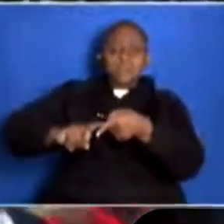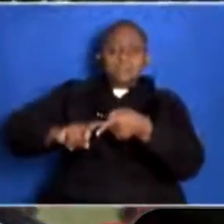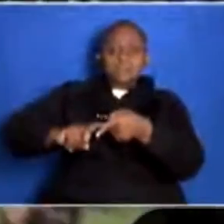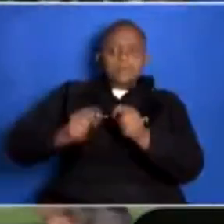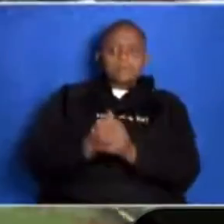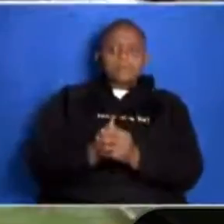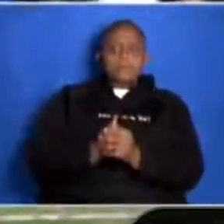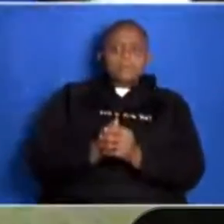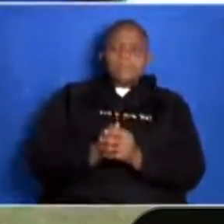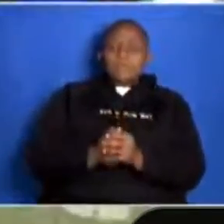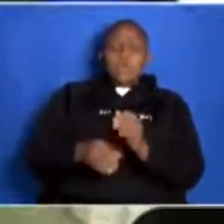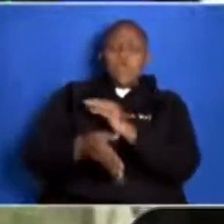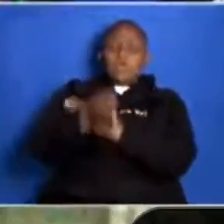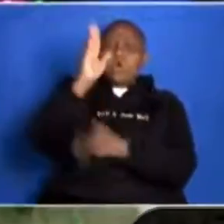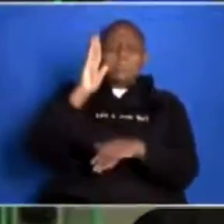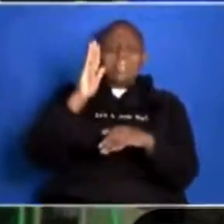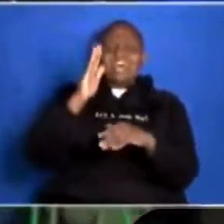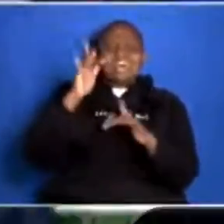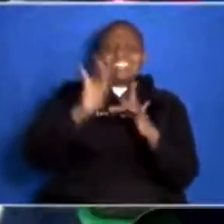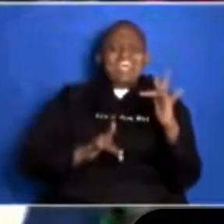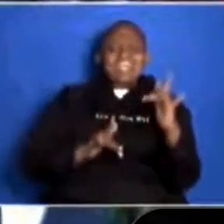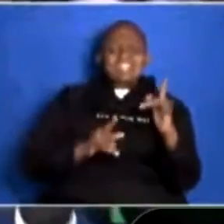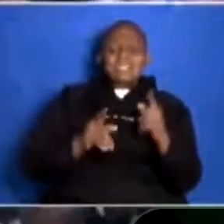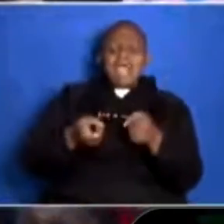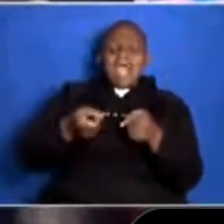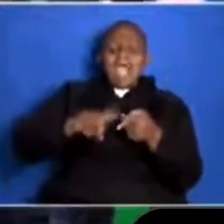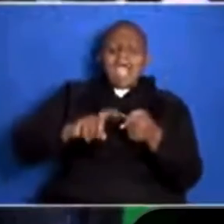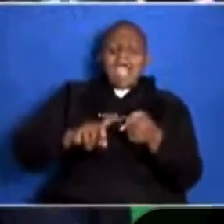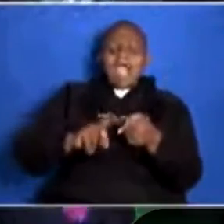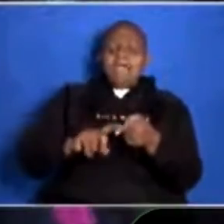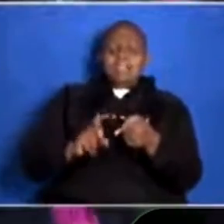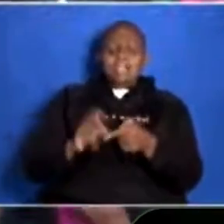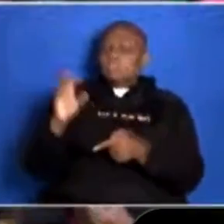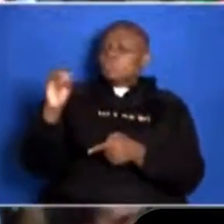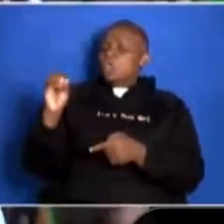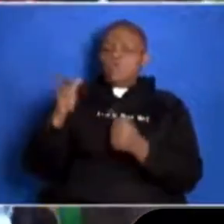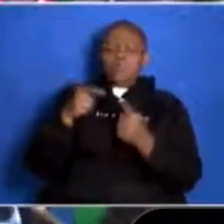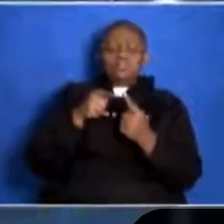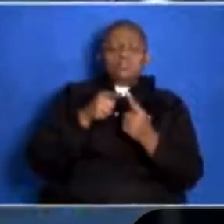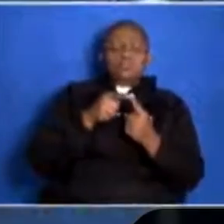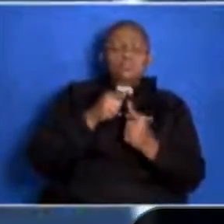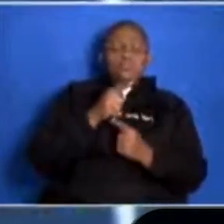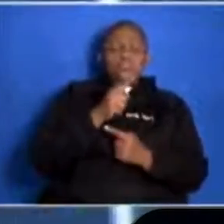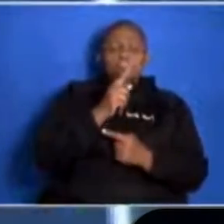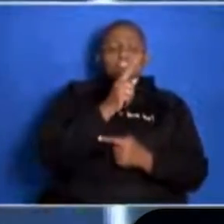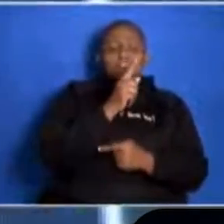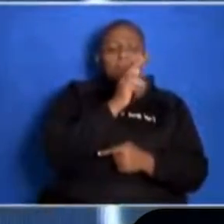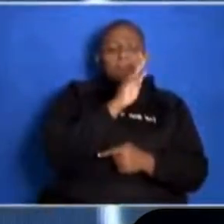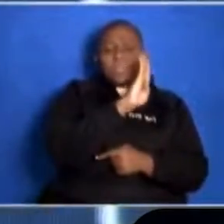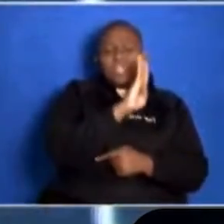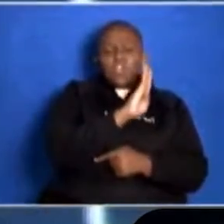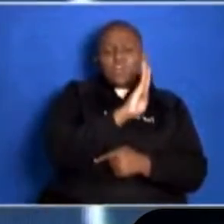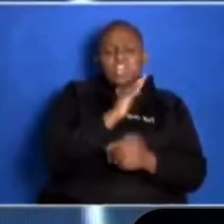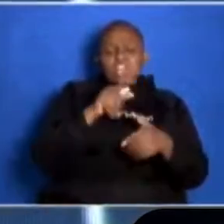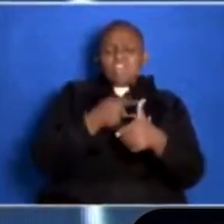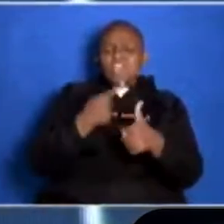Well, God can't multiply zero by a trillion and get your trillion. In Deuteronomy chapter 1,